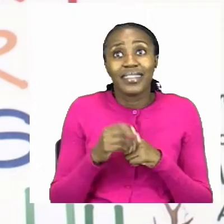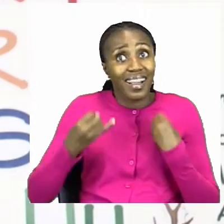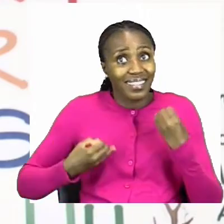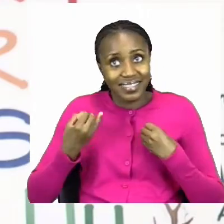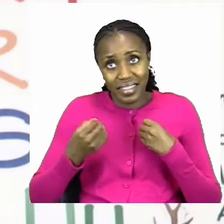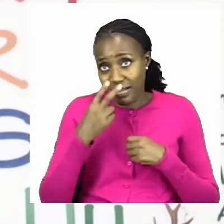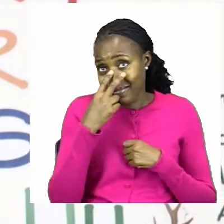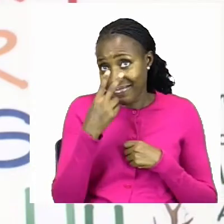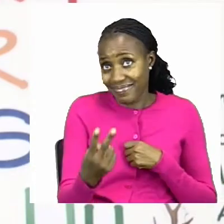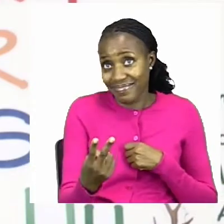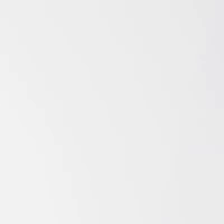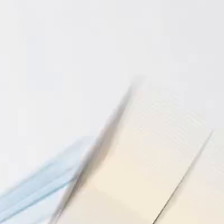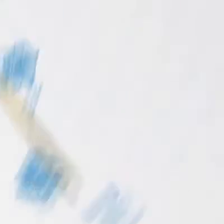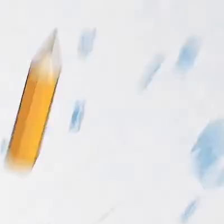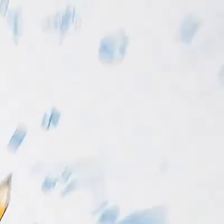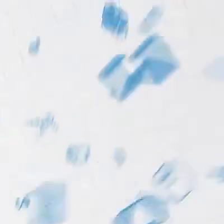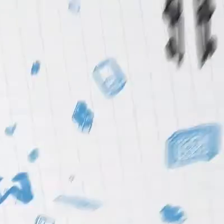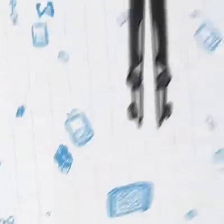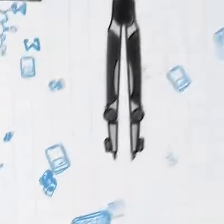see you shortly after this break.